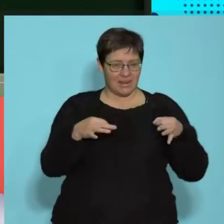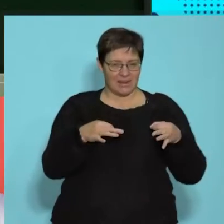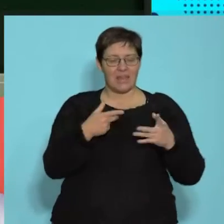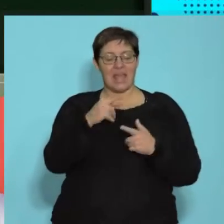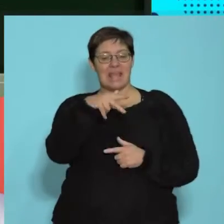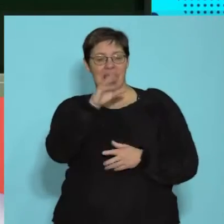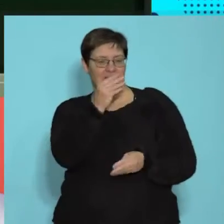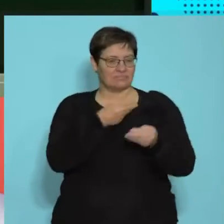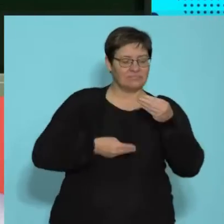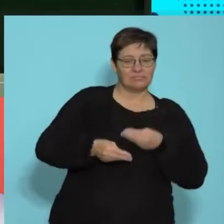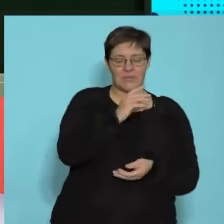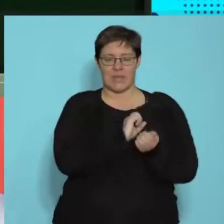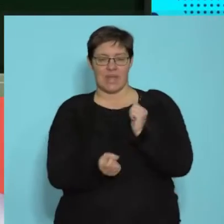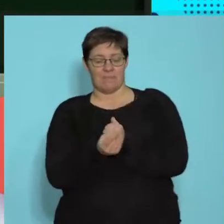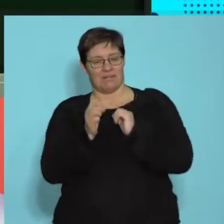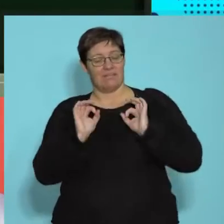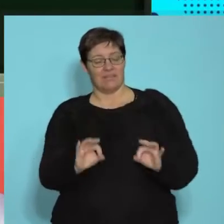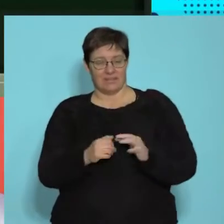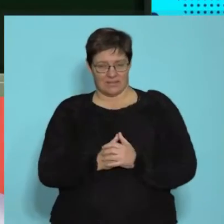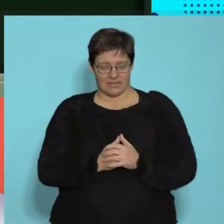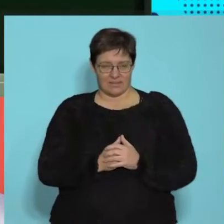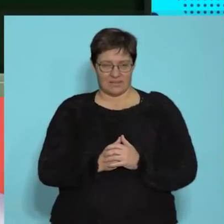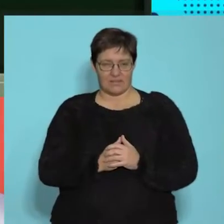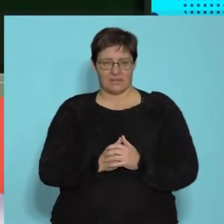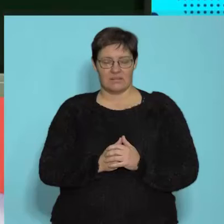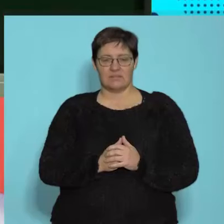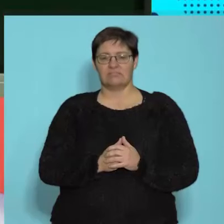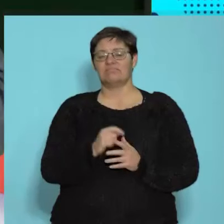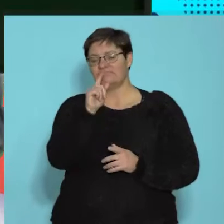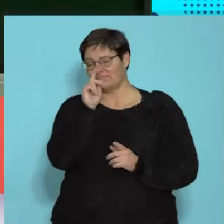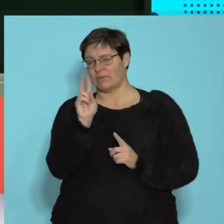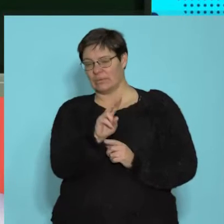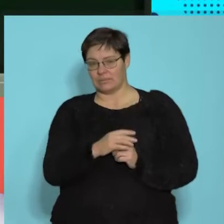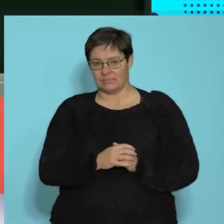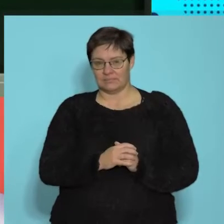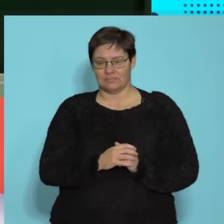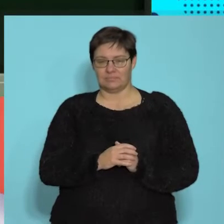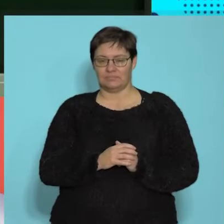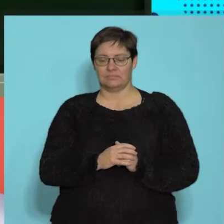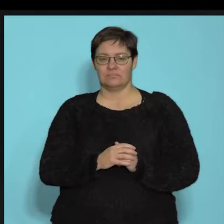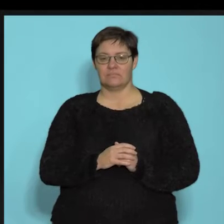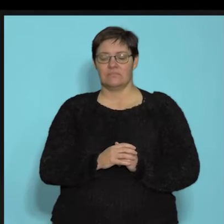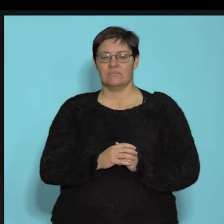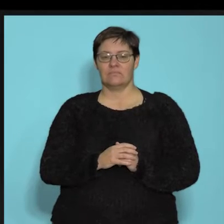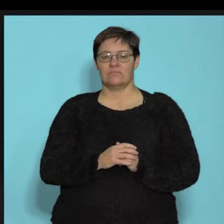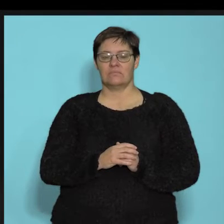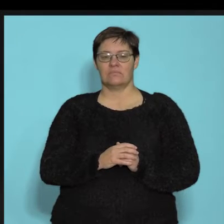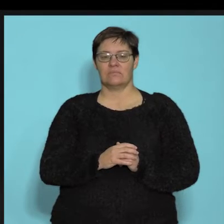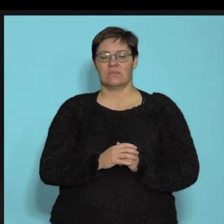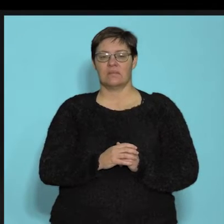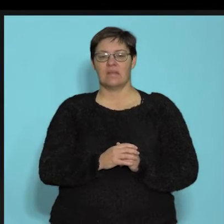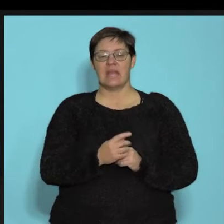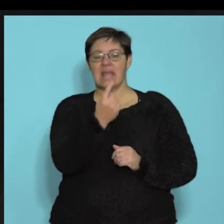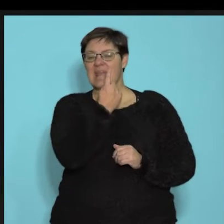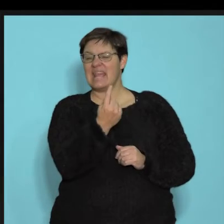is does gaseous exchange occur officially across the surface? So let's take a look. Right, as each time